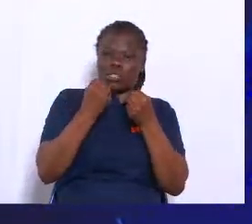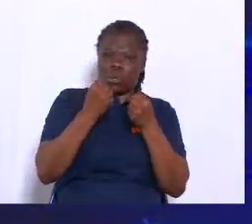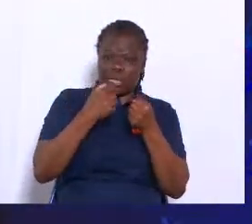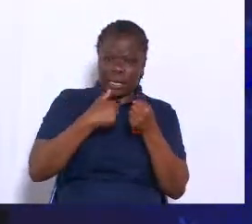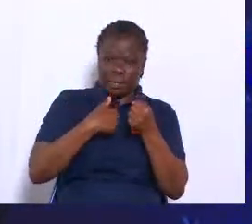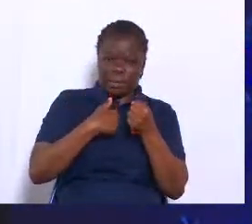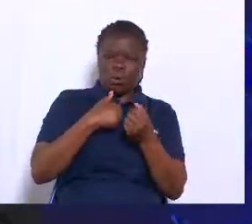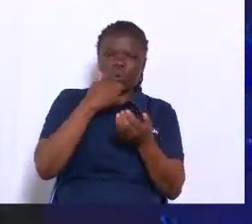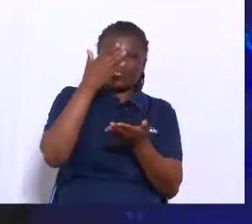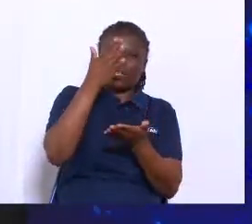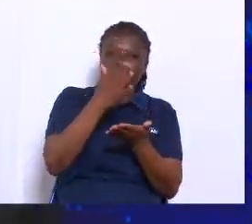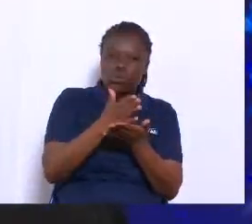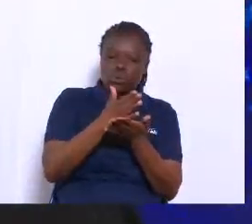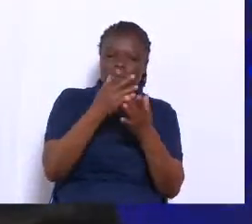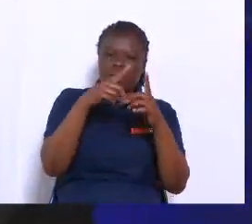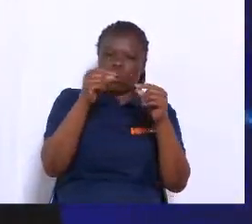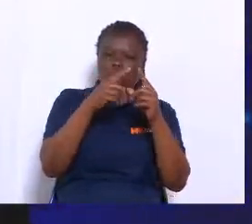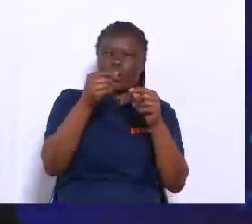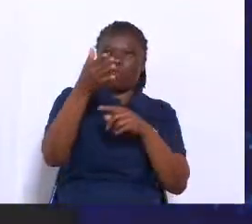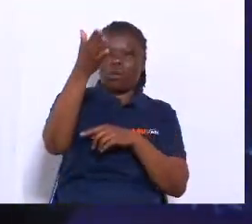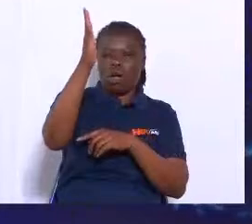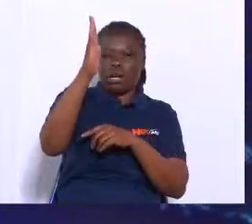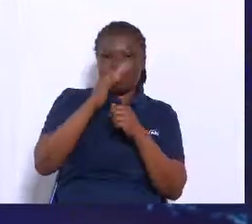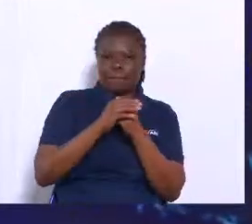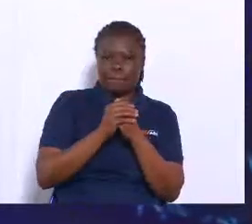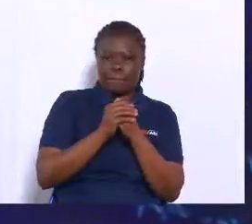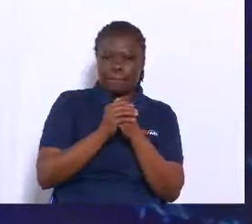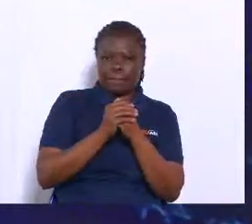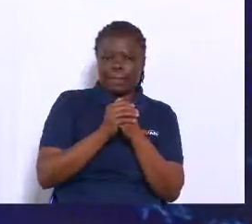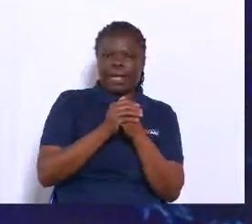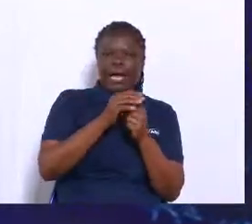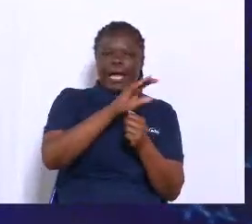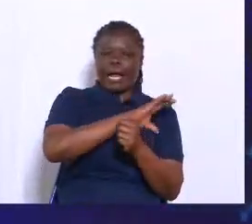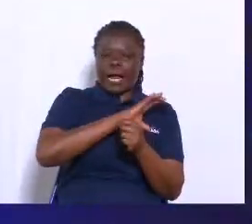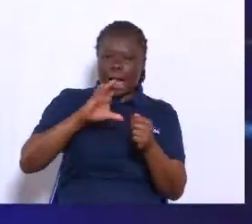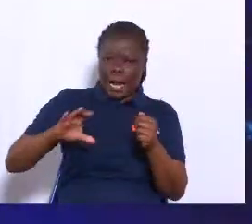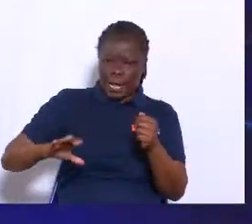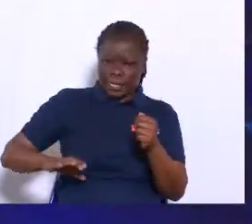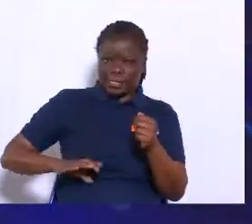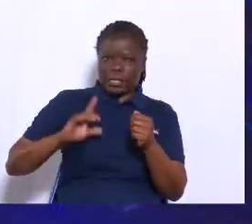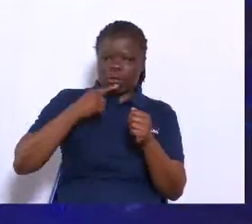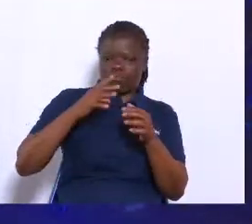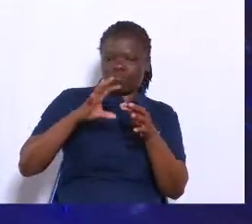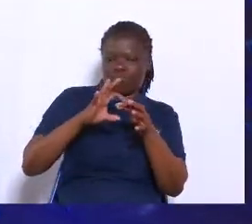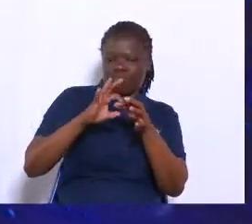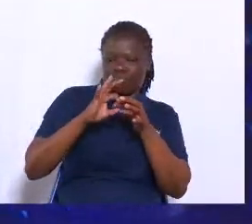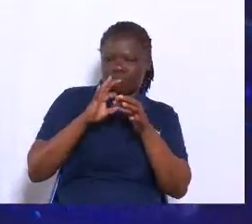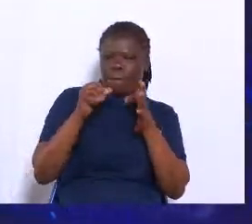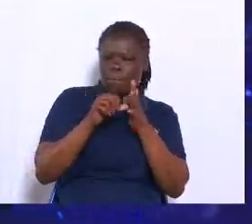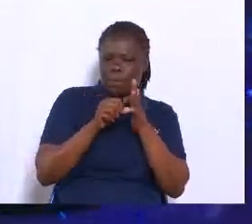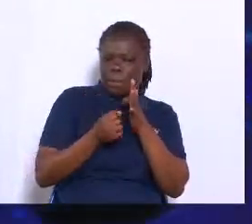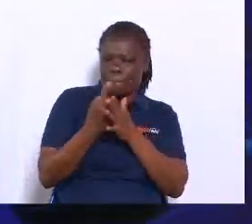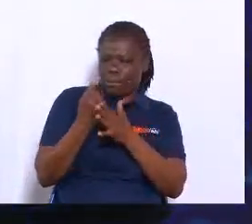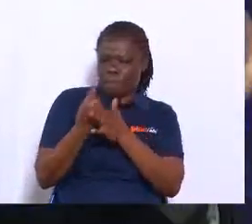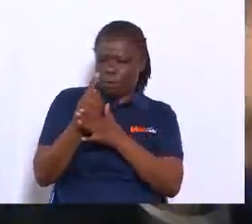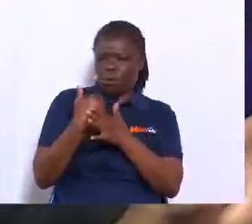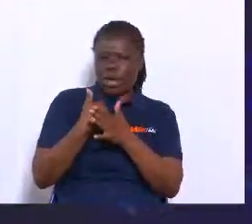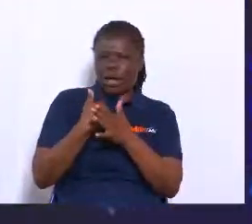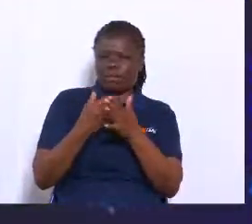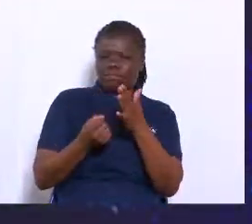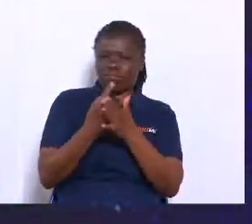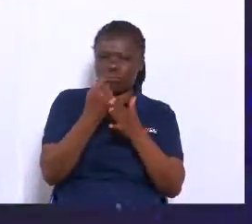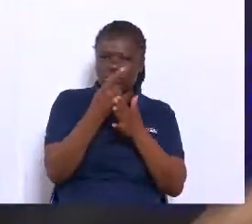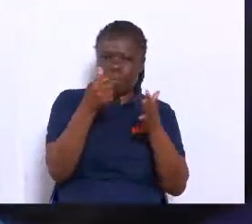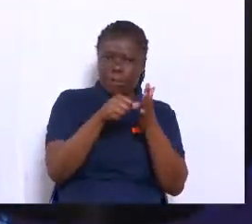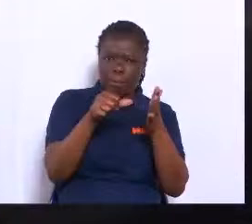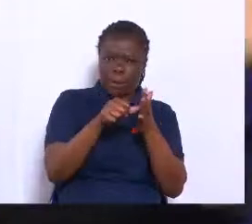were the truths of the Word of God. A crisis is to break upon this world. But we have crises in our lives